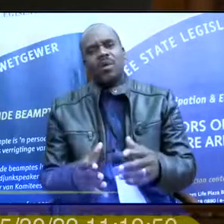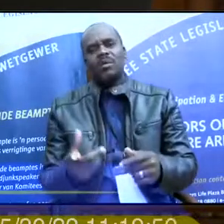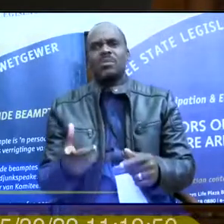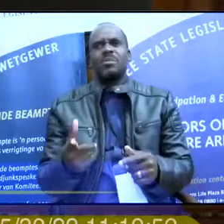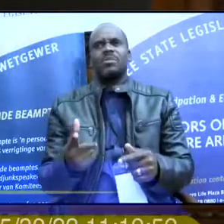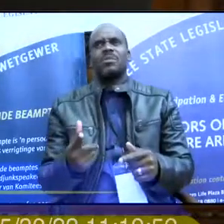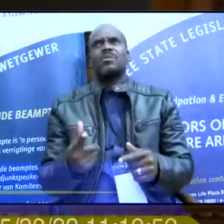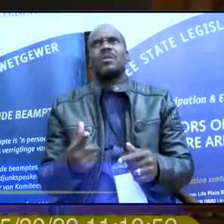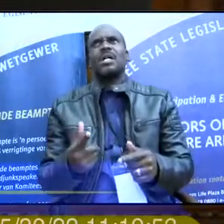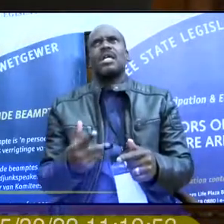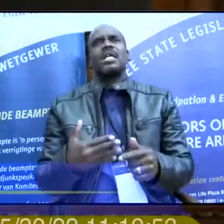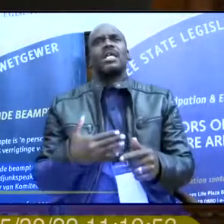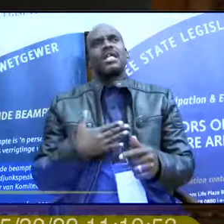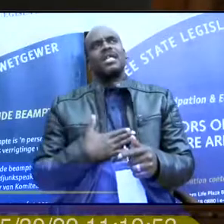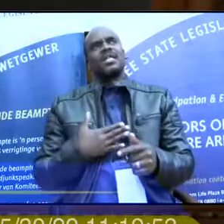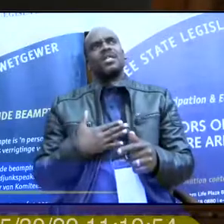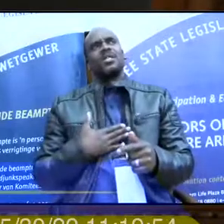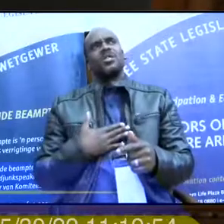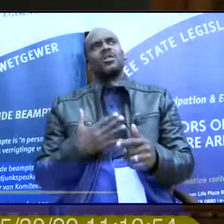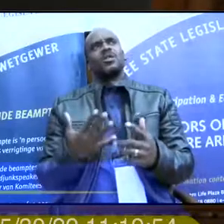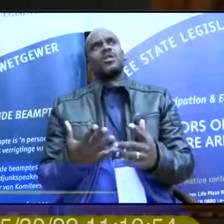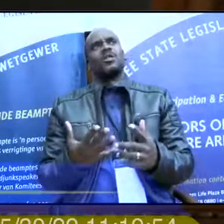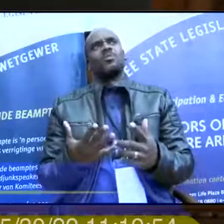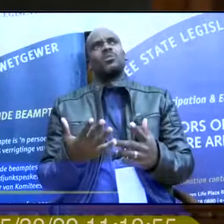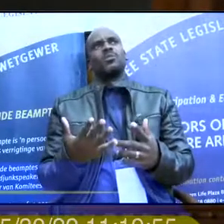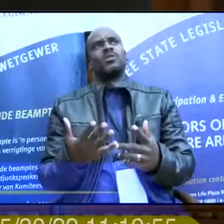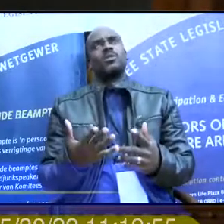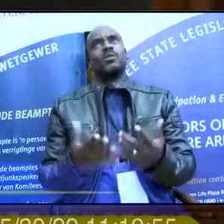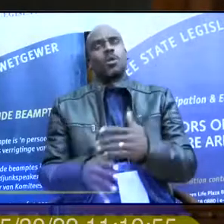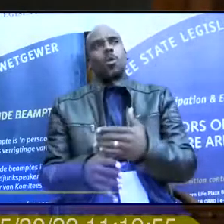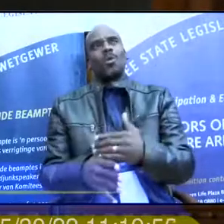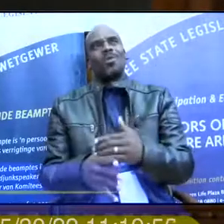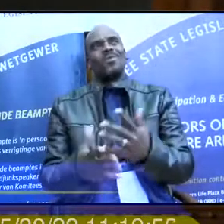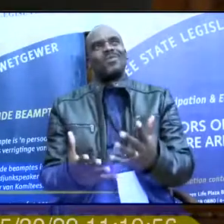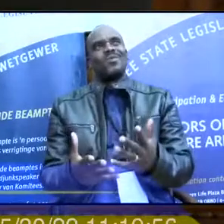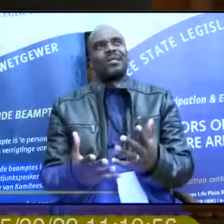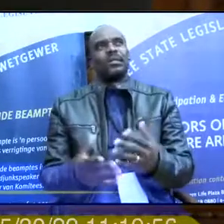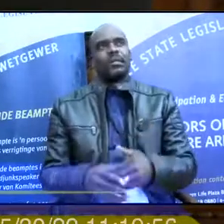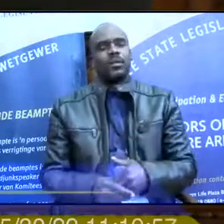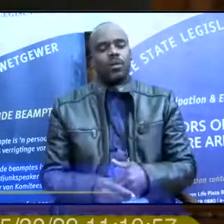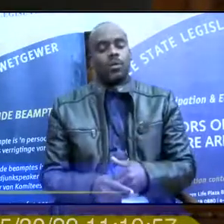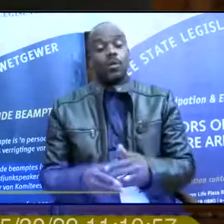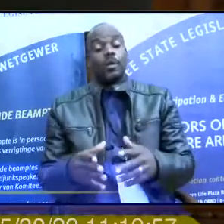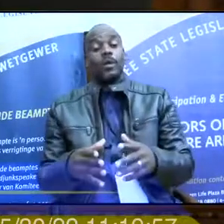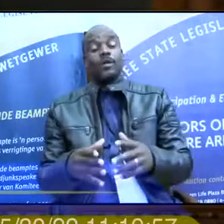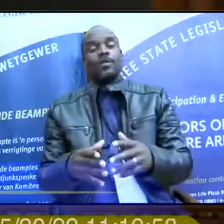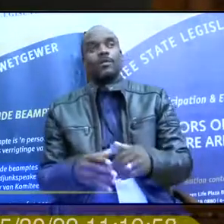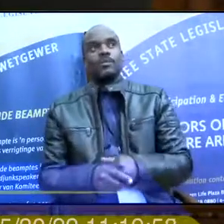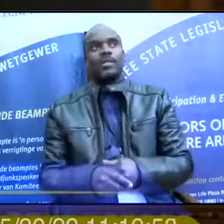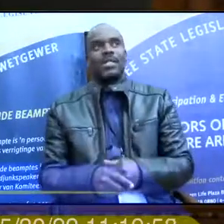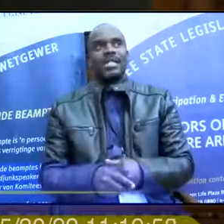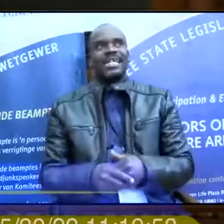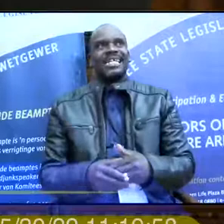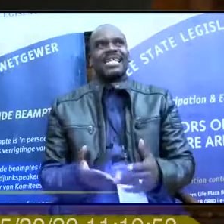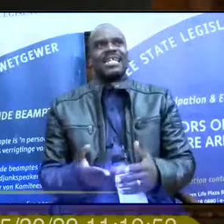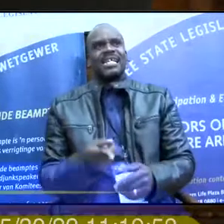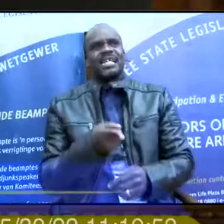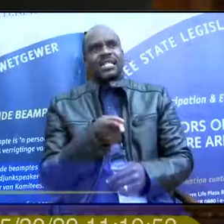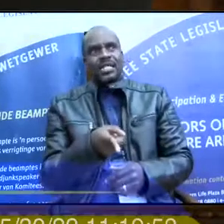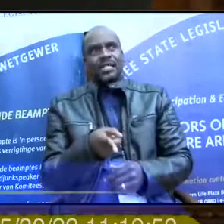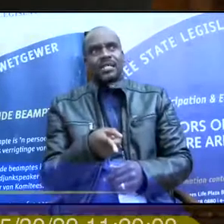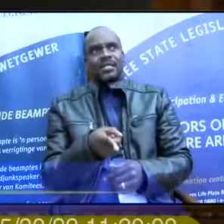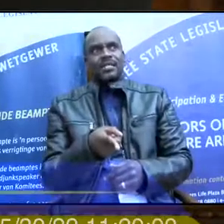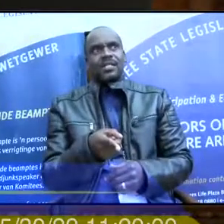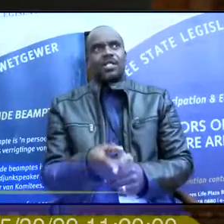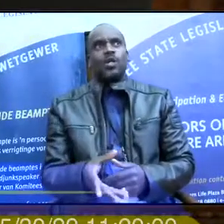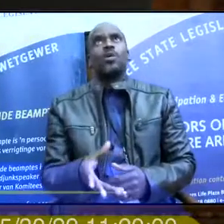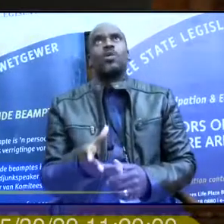to bring up and and deliver some of the labor issues when it comes to projects at that level as well and furthermore call